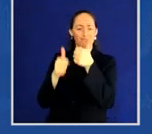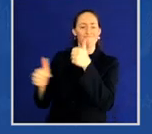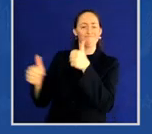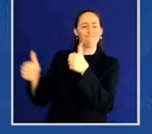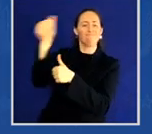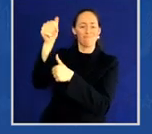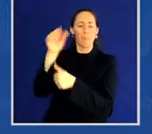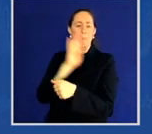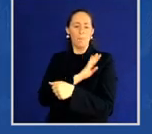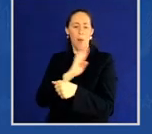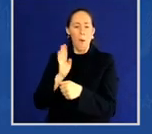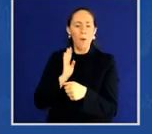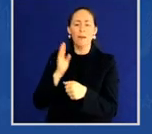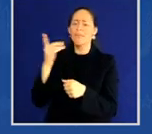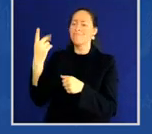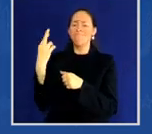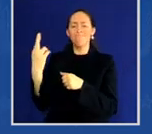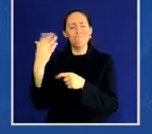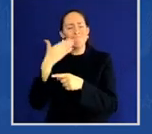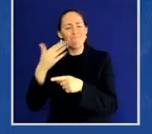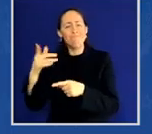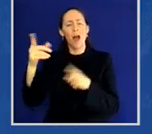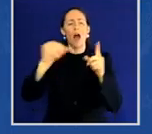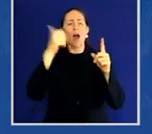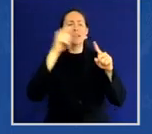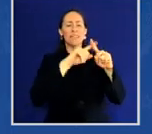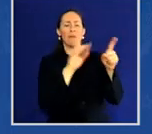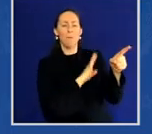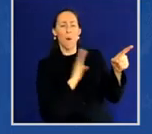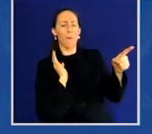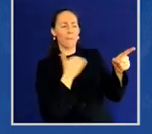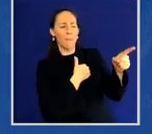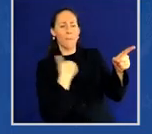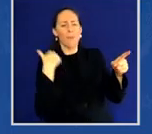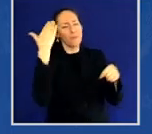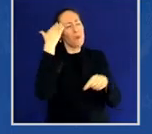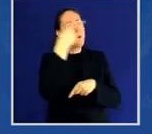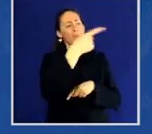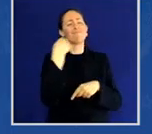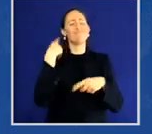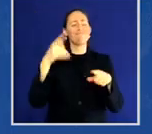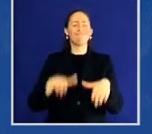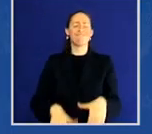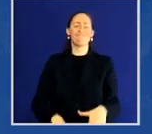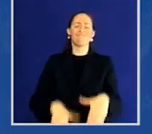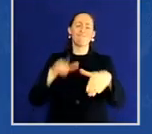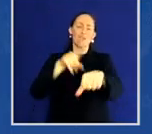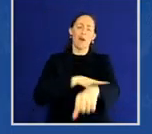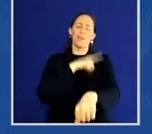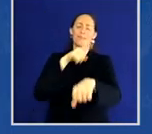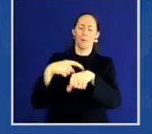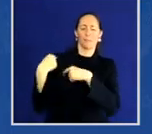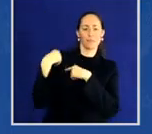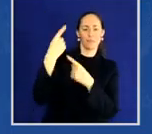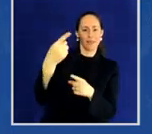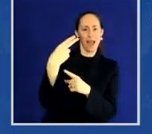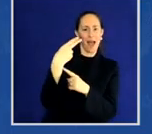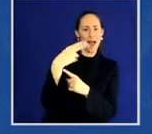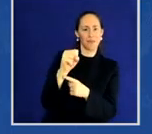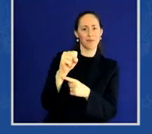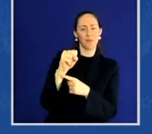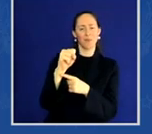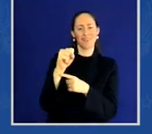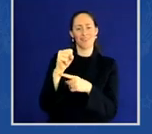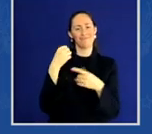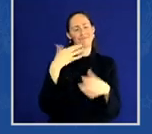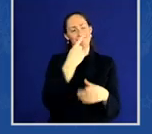DiClemente. We've known each other from high school. We went to rival high school. Bert ran my operation in Delaware for years and years. The